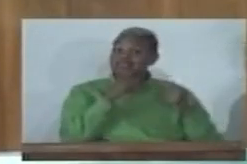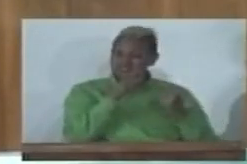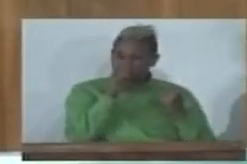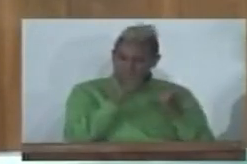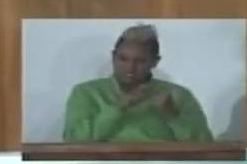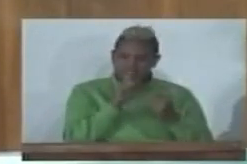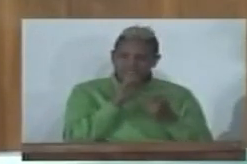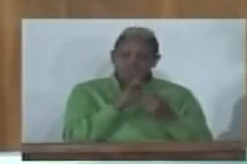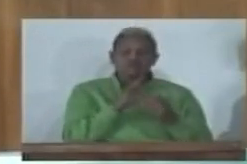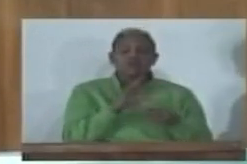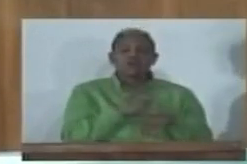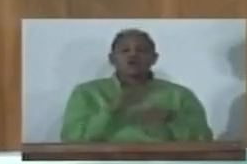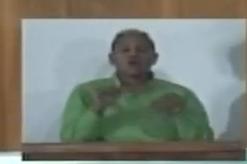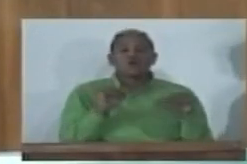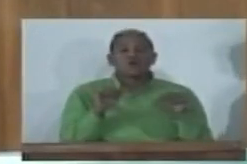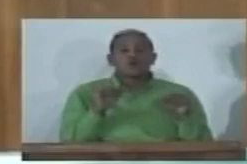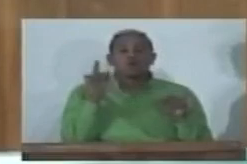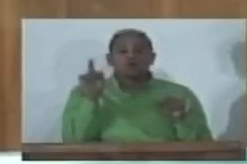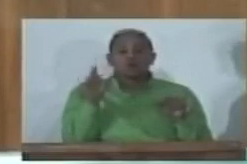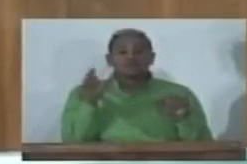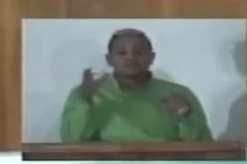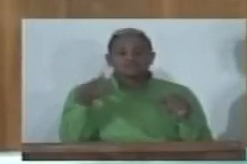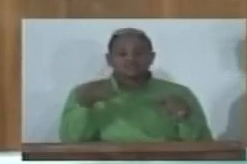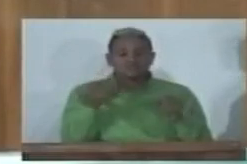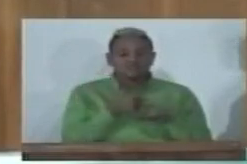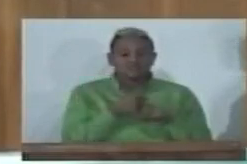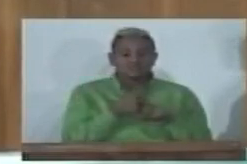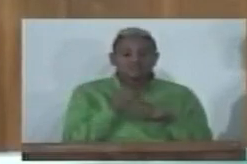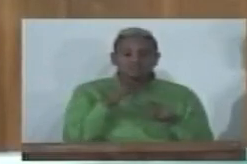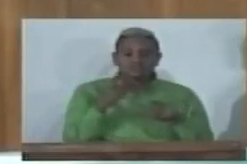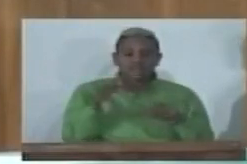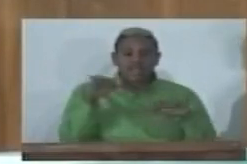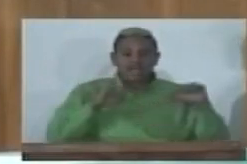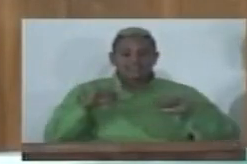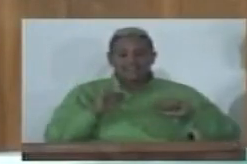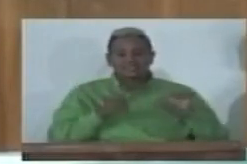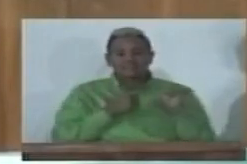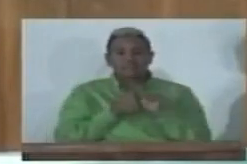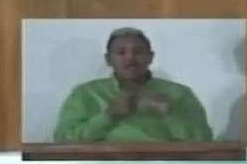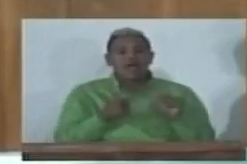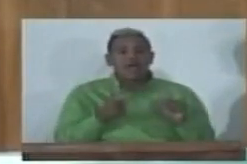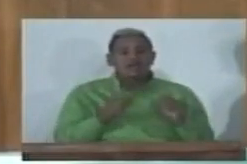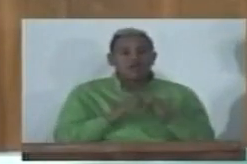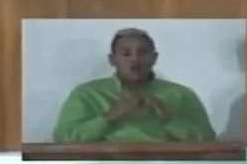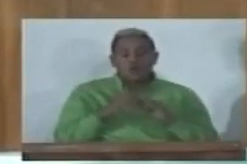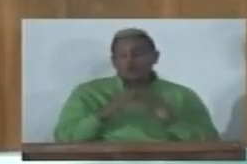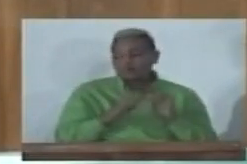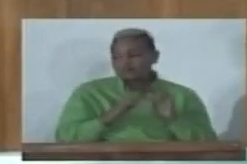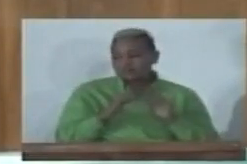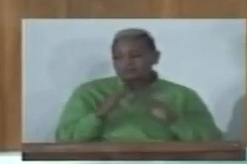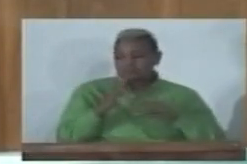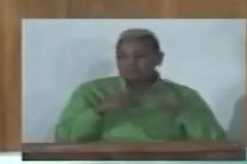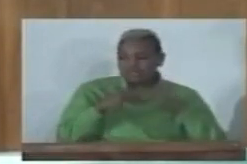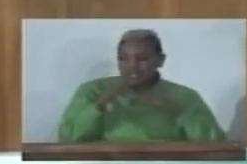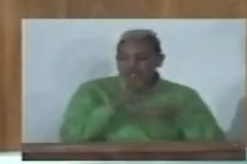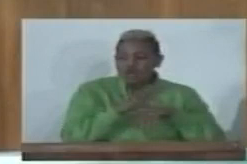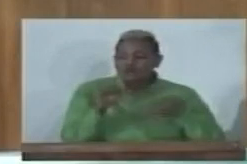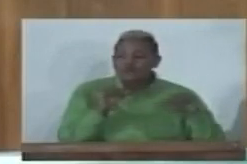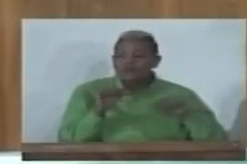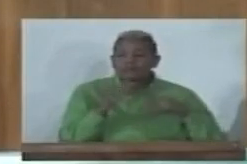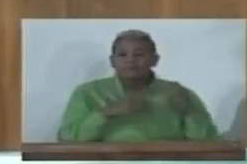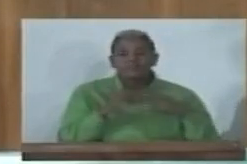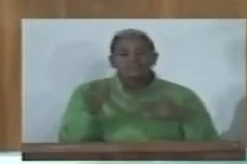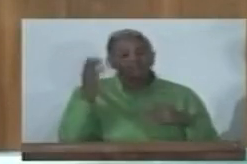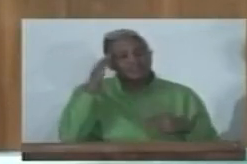to deal with earthquake, where you have one section, you know, there's a whole science that governs them, and I'm sure from where you sit, you're aware of some of those buildings. I